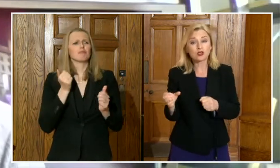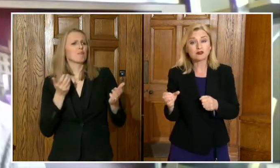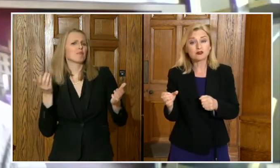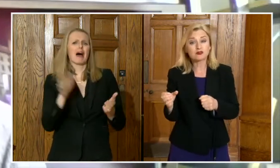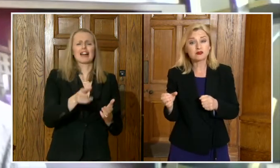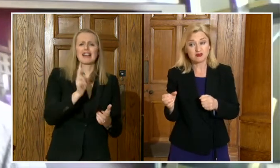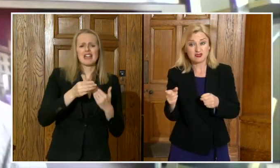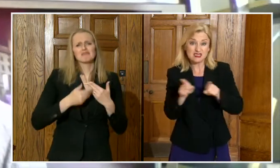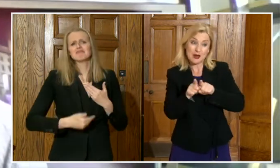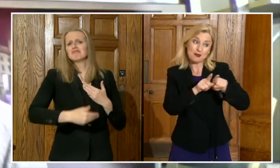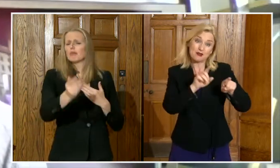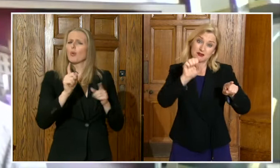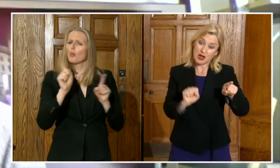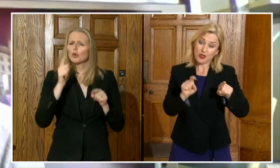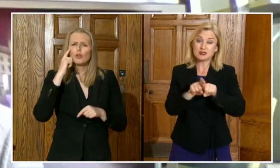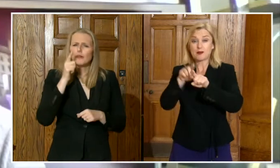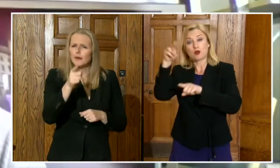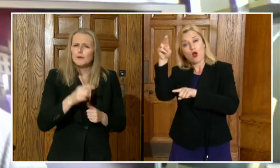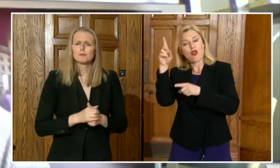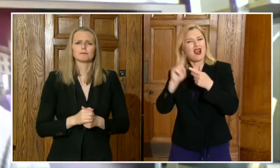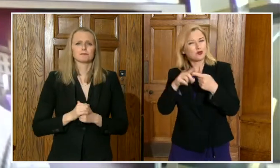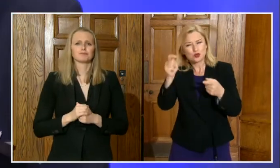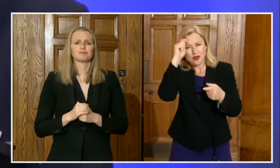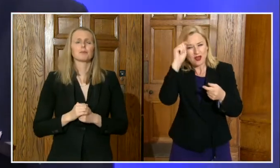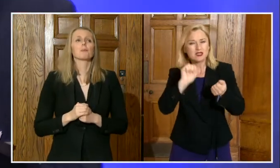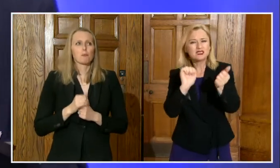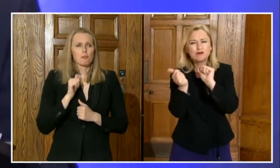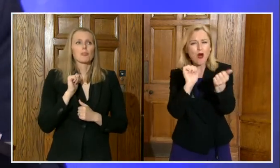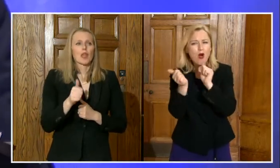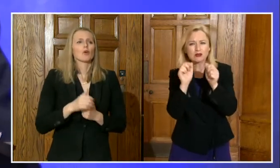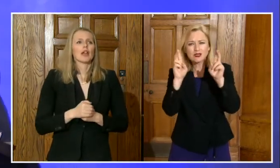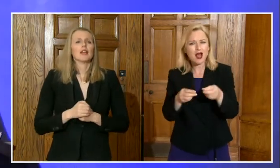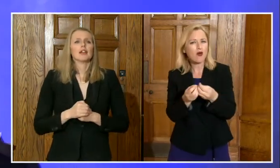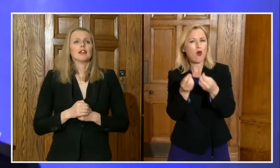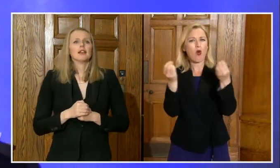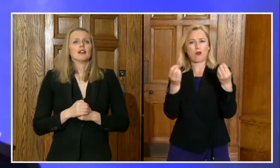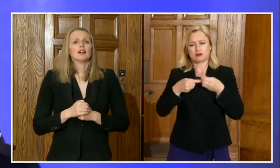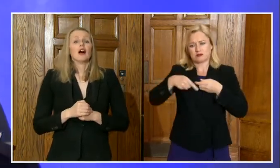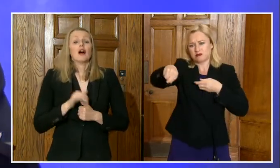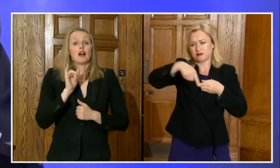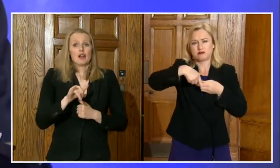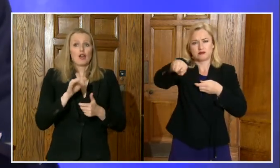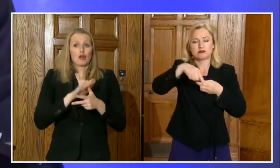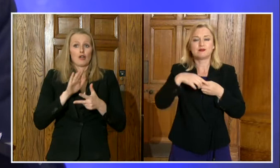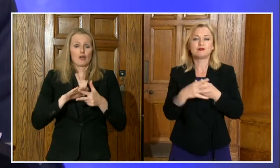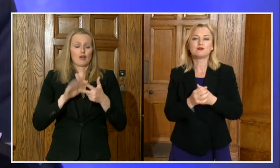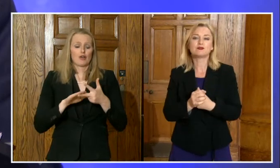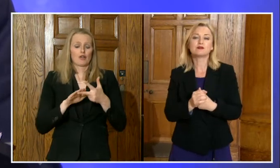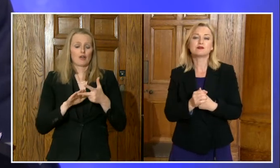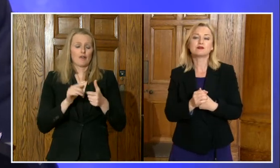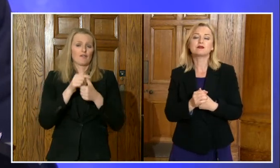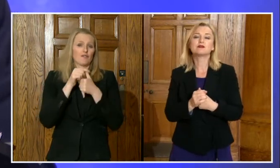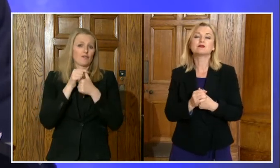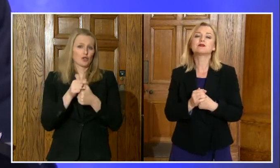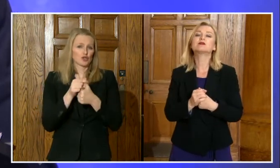as the weeks and months stretch ahead? Okay, Mark, in regards to your three questions, first of all,